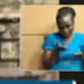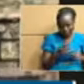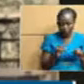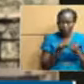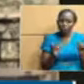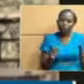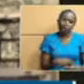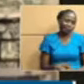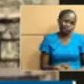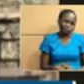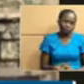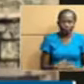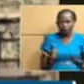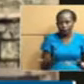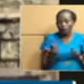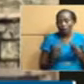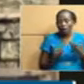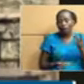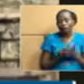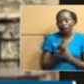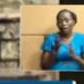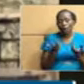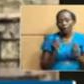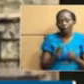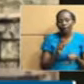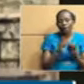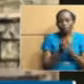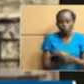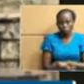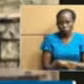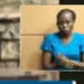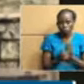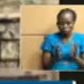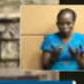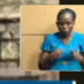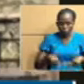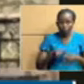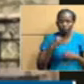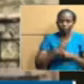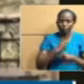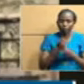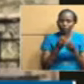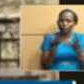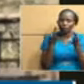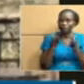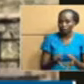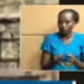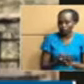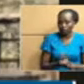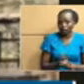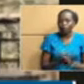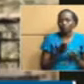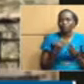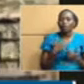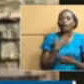an opportunity now to rethink the way we do many of the things. I want the